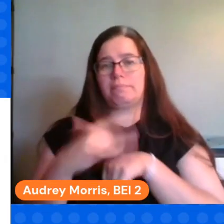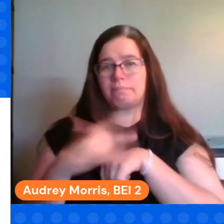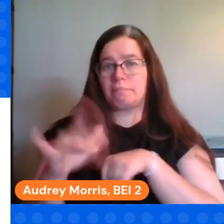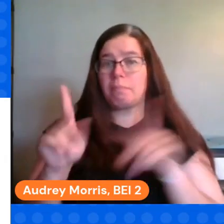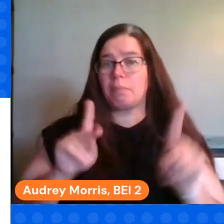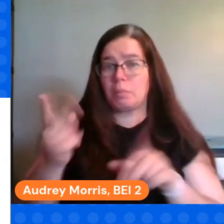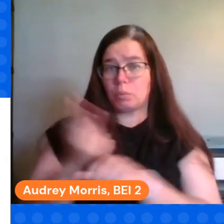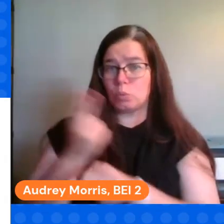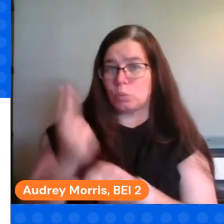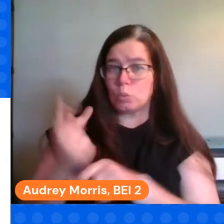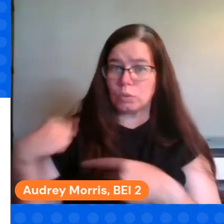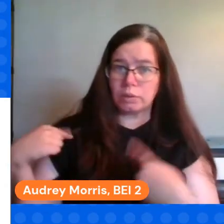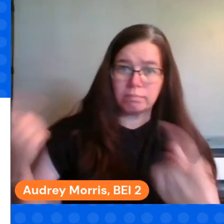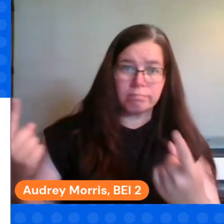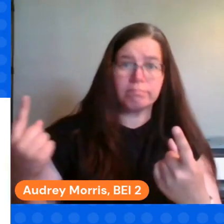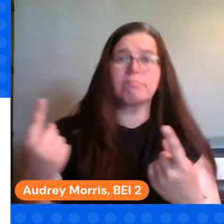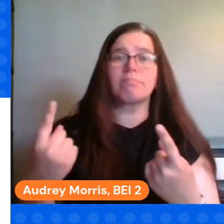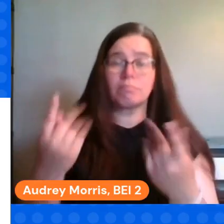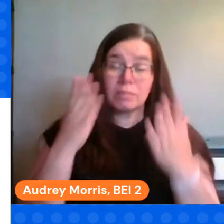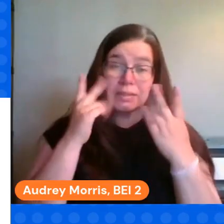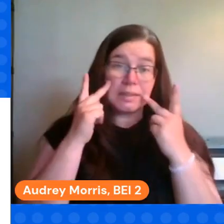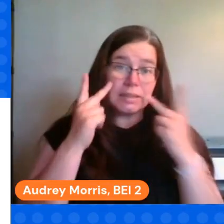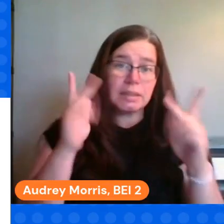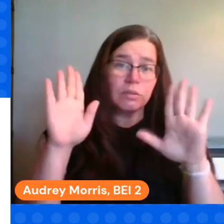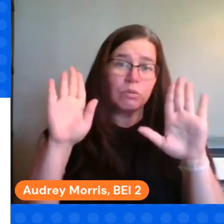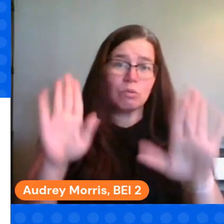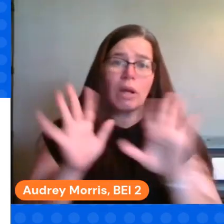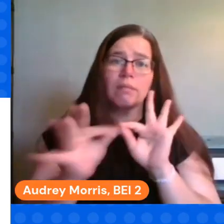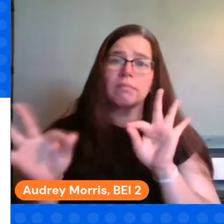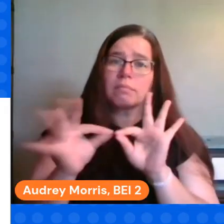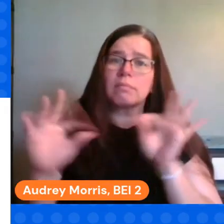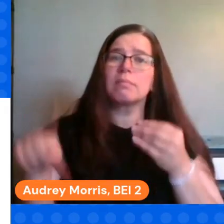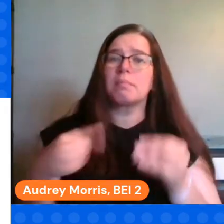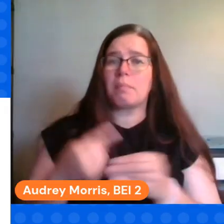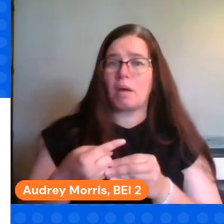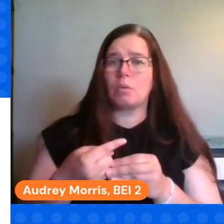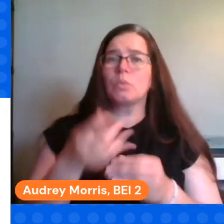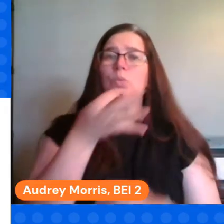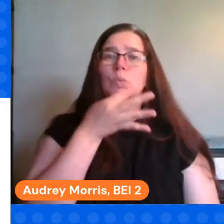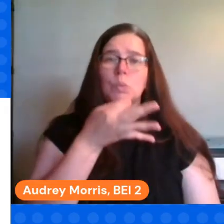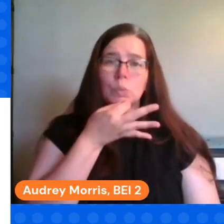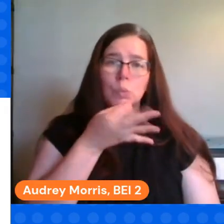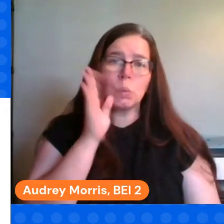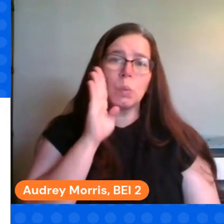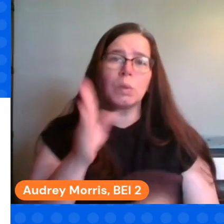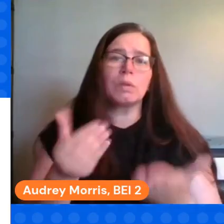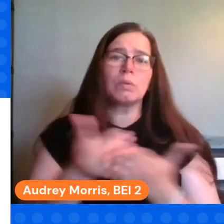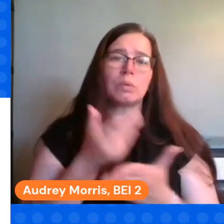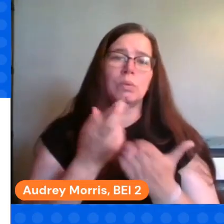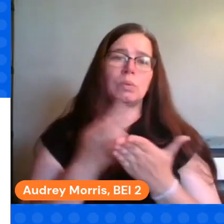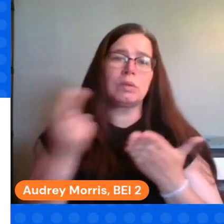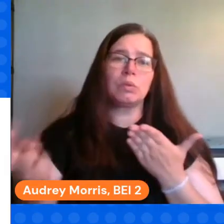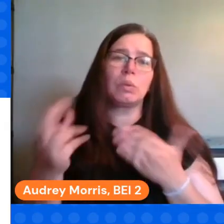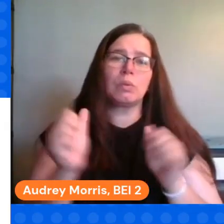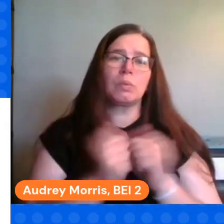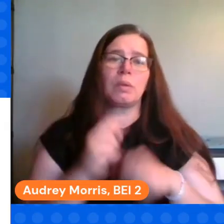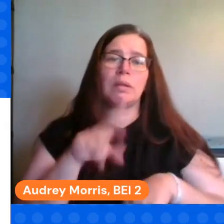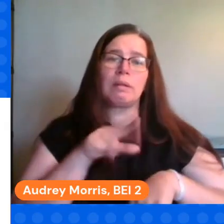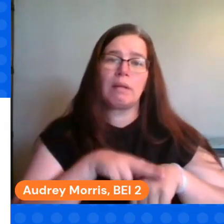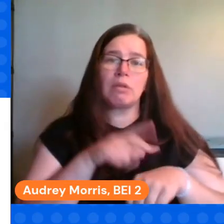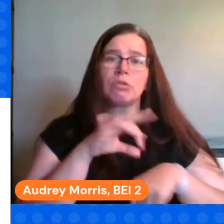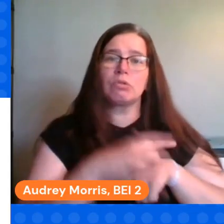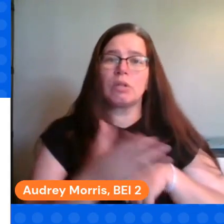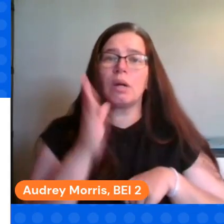it already, and we have been seeing great things about it. And soon we're going to have this new resource with National Geographic too that is making a